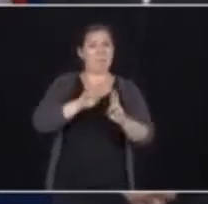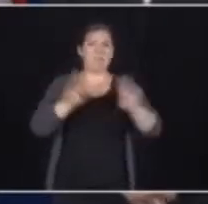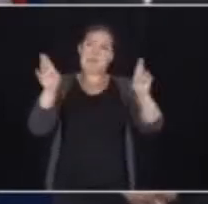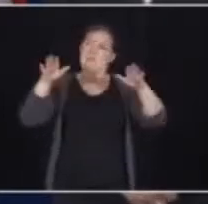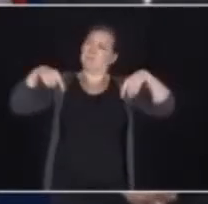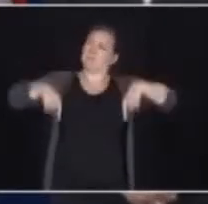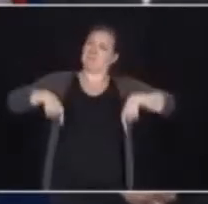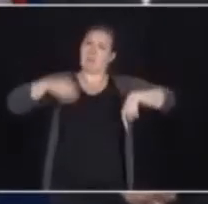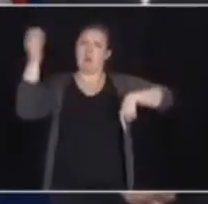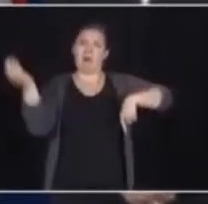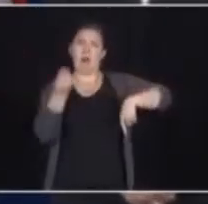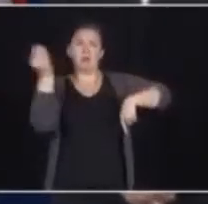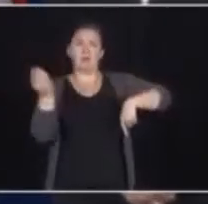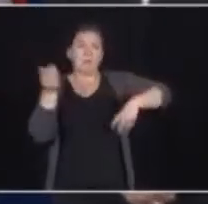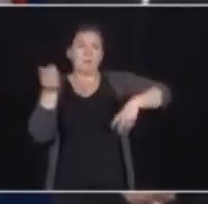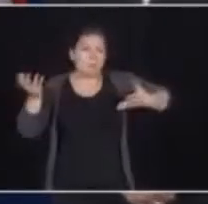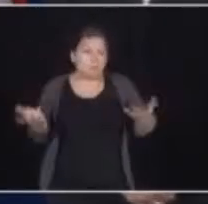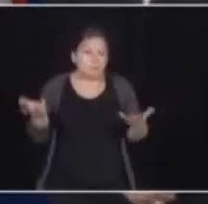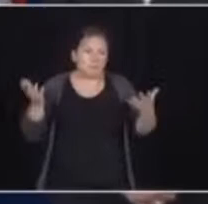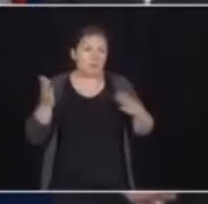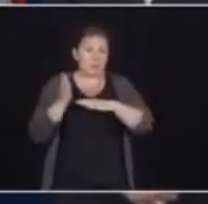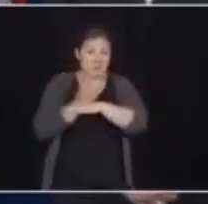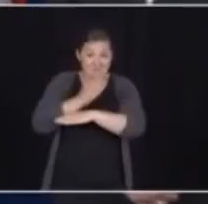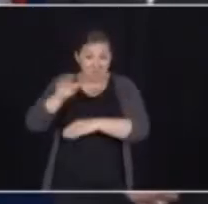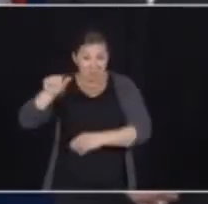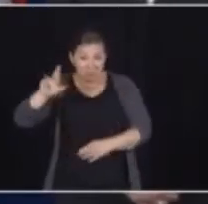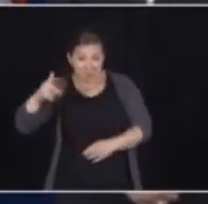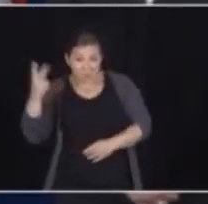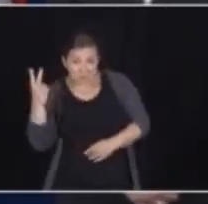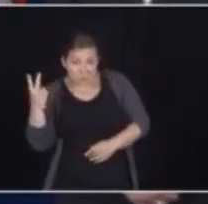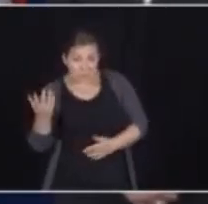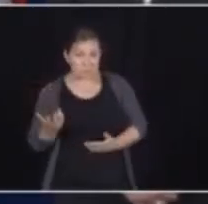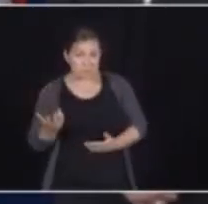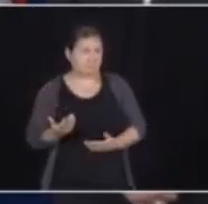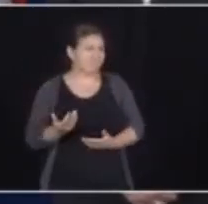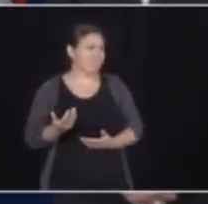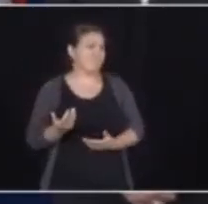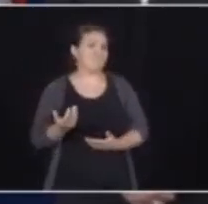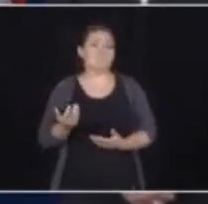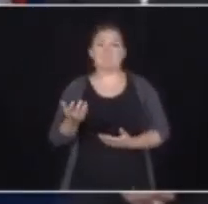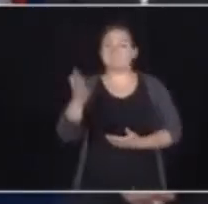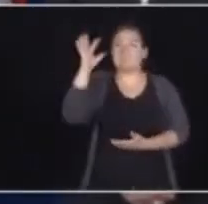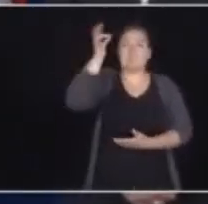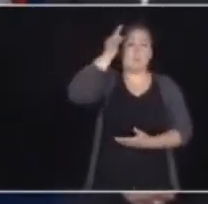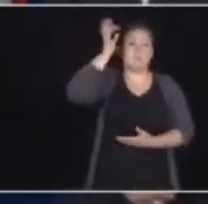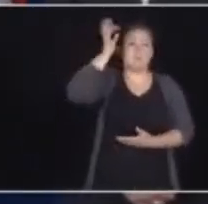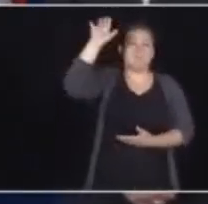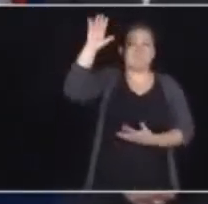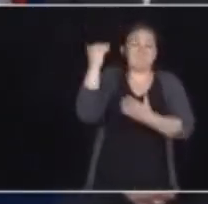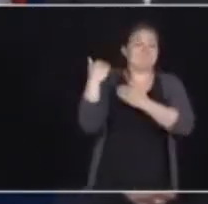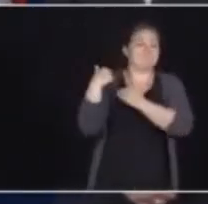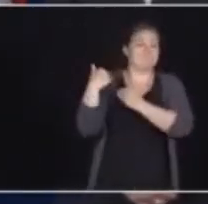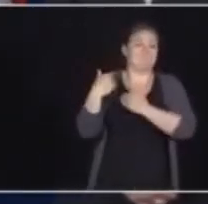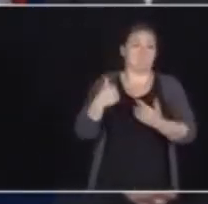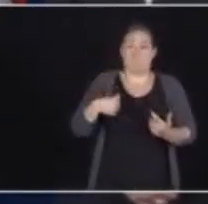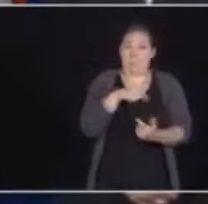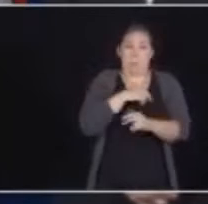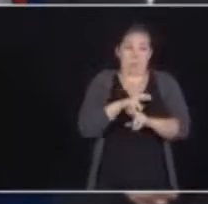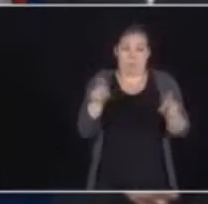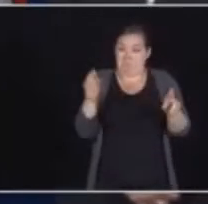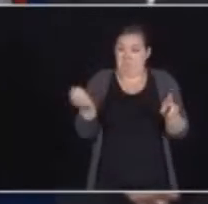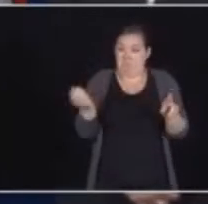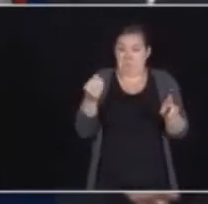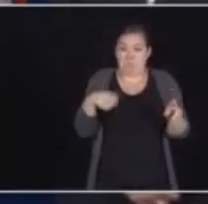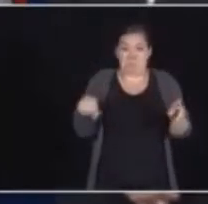date? Well, right now it's with the feds. We're ready here in Ontario, and maybe I'll pass to